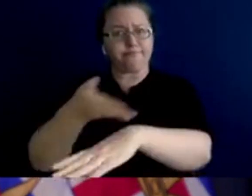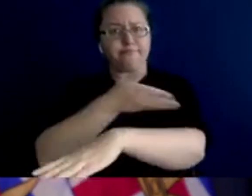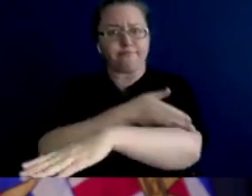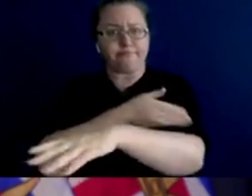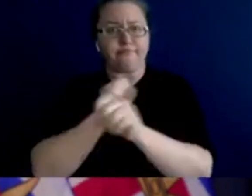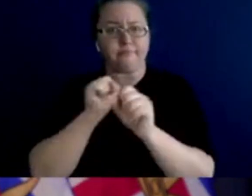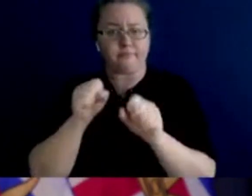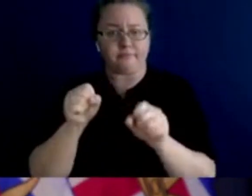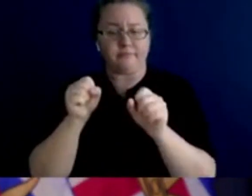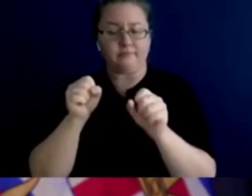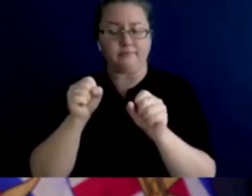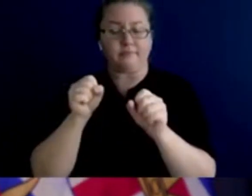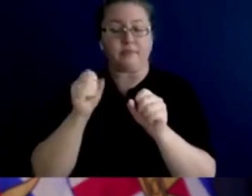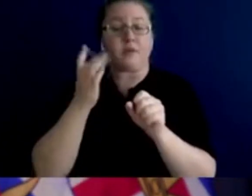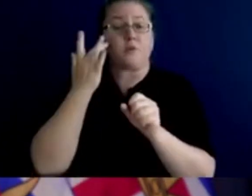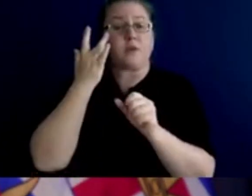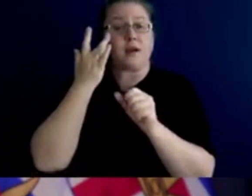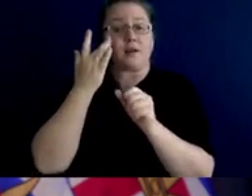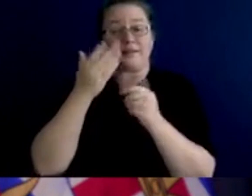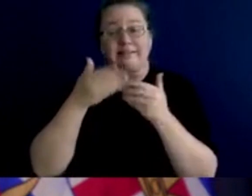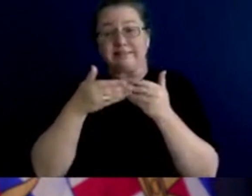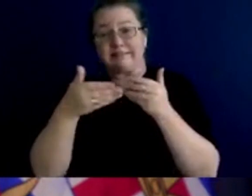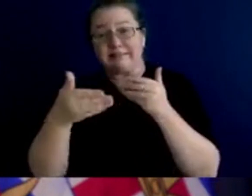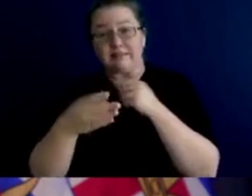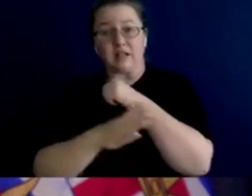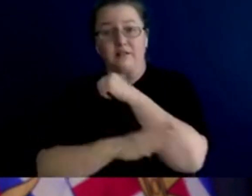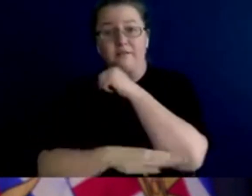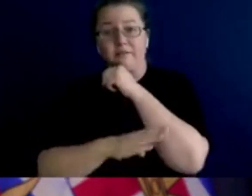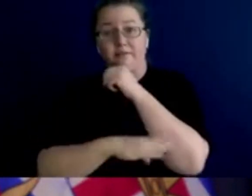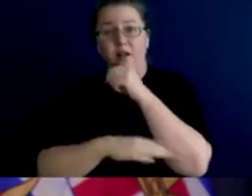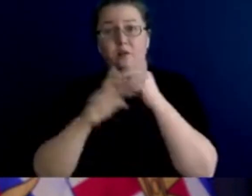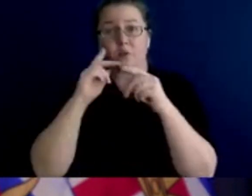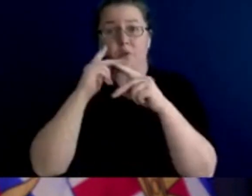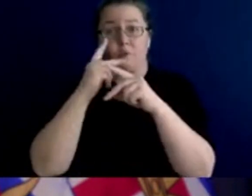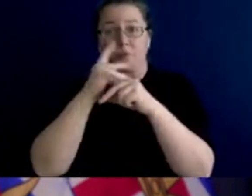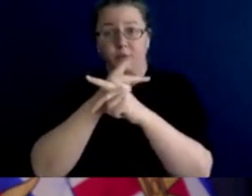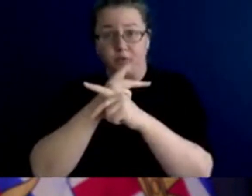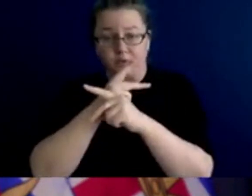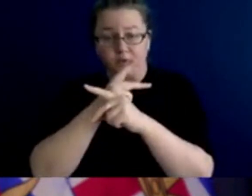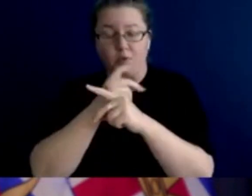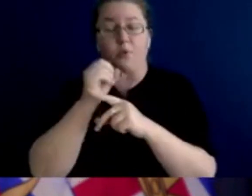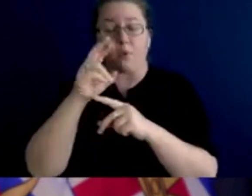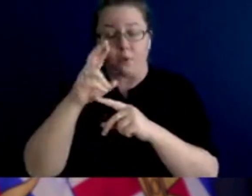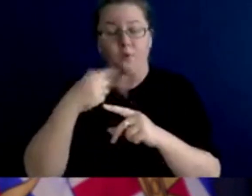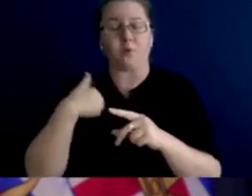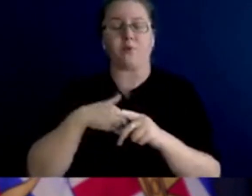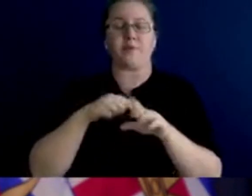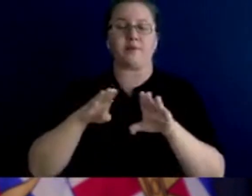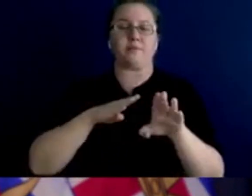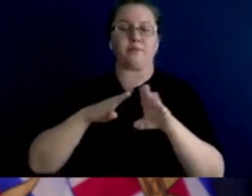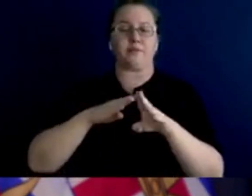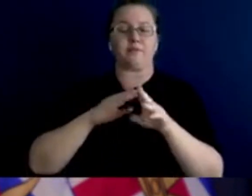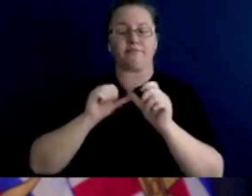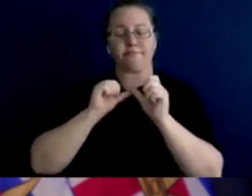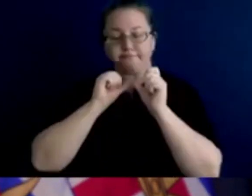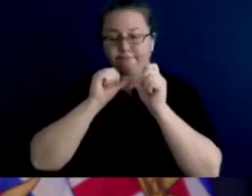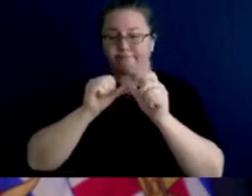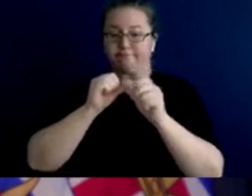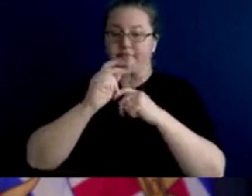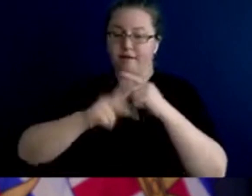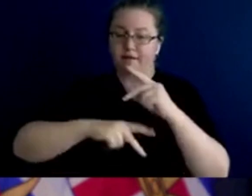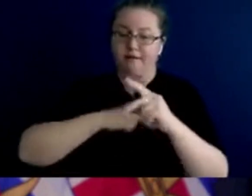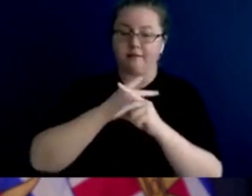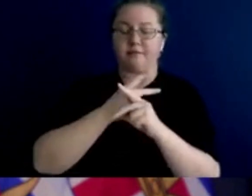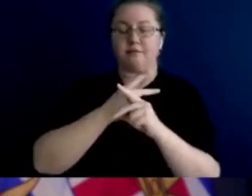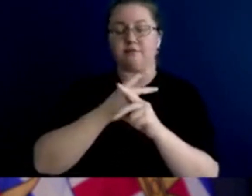staying apart, connecting socially while physically distancing. And we will get through this pandemic